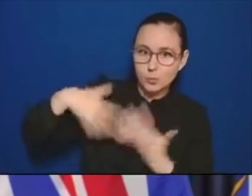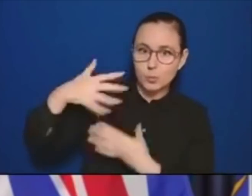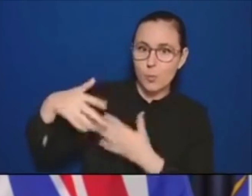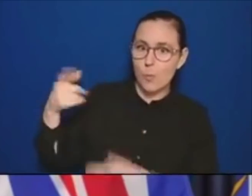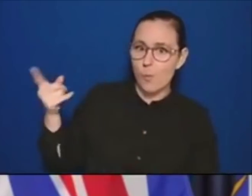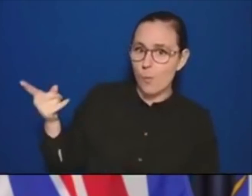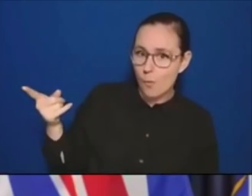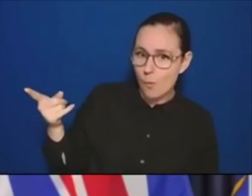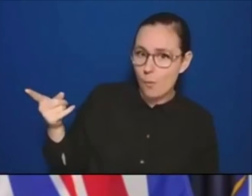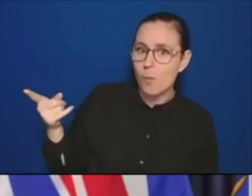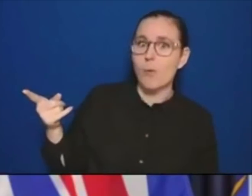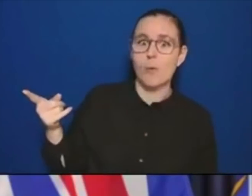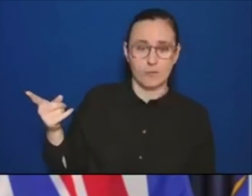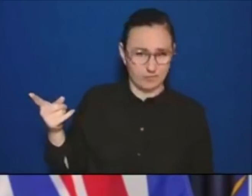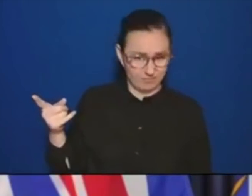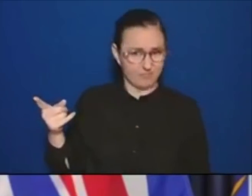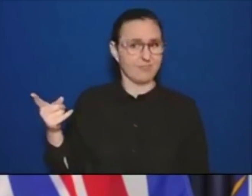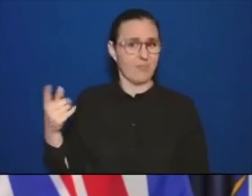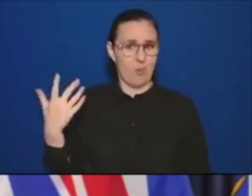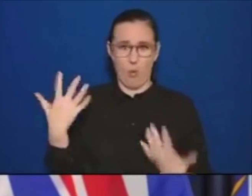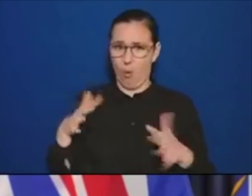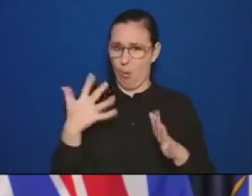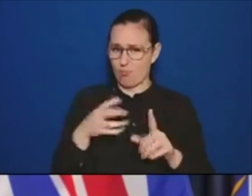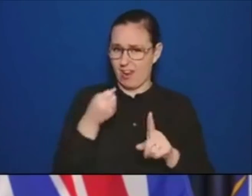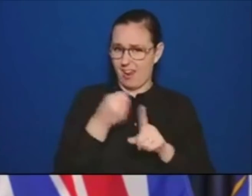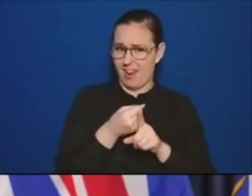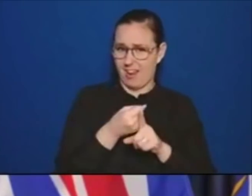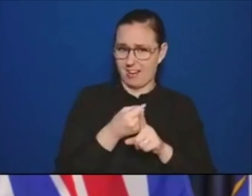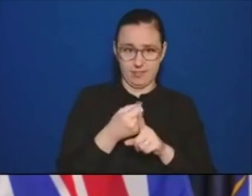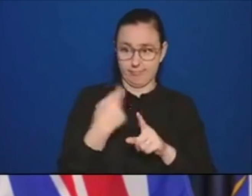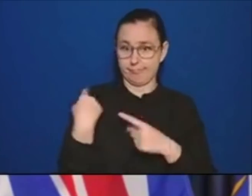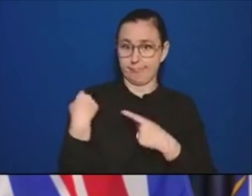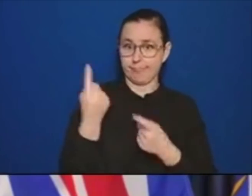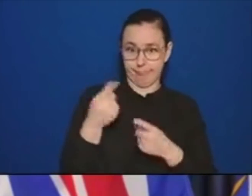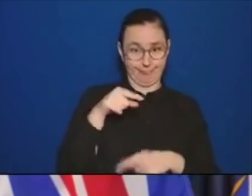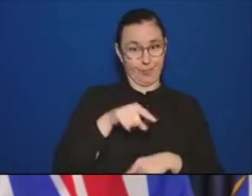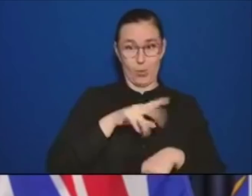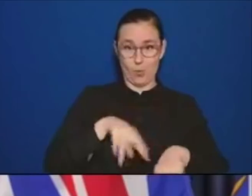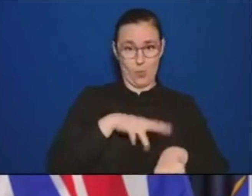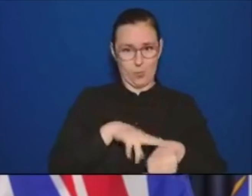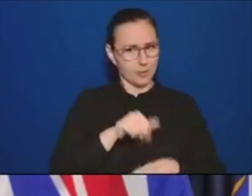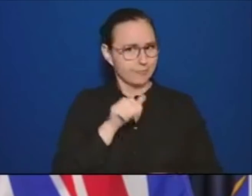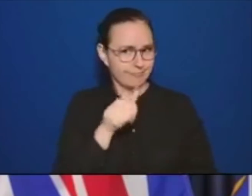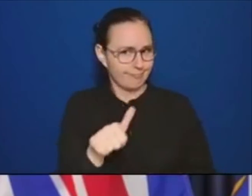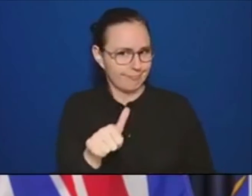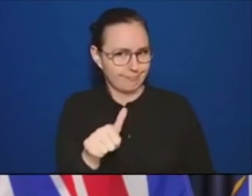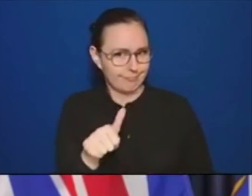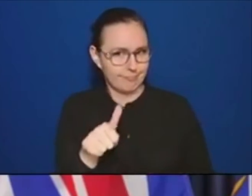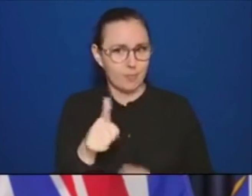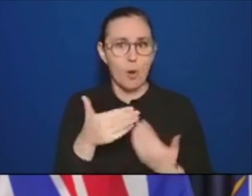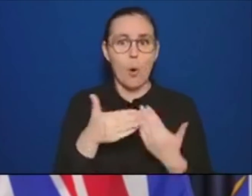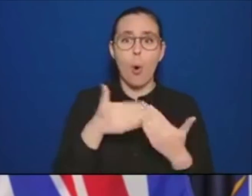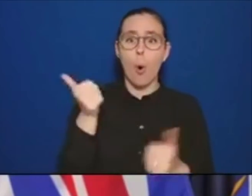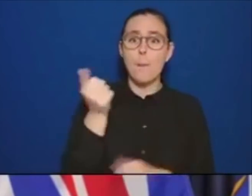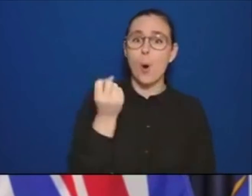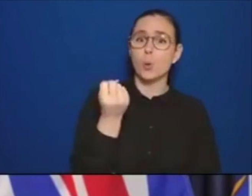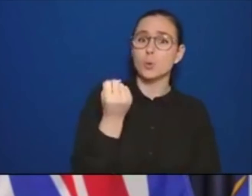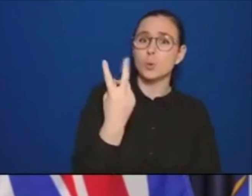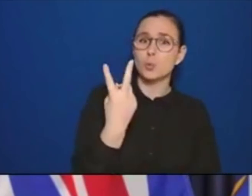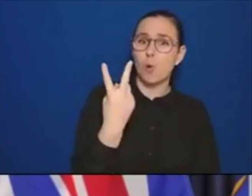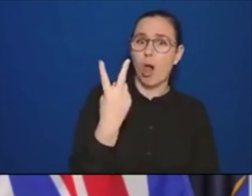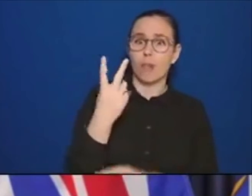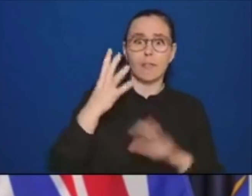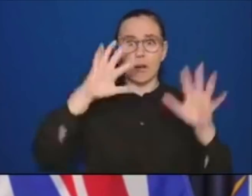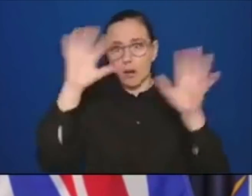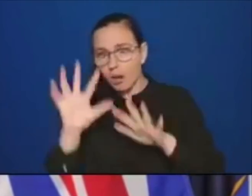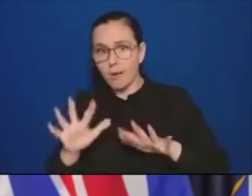normal. We've had almost a dozen atmospheric rivers since mid-September. The ground is already saturated,